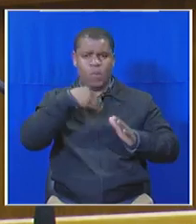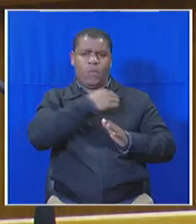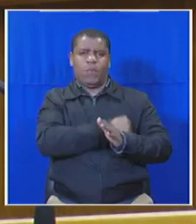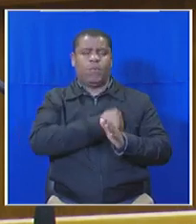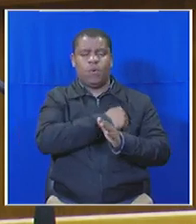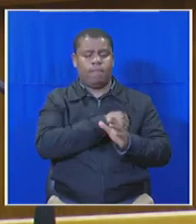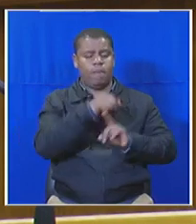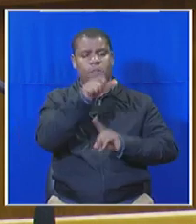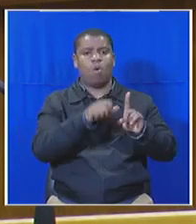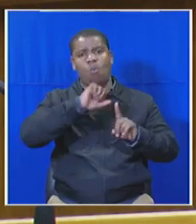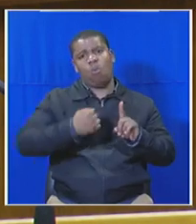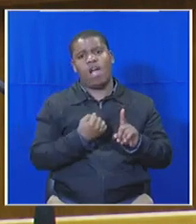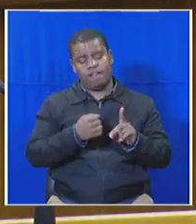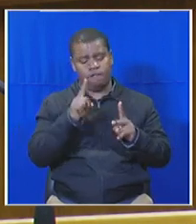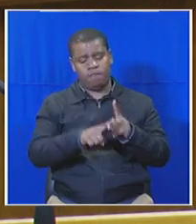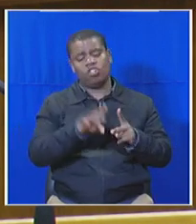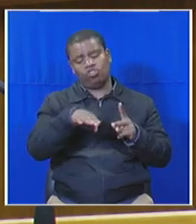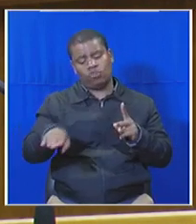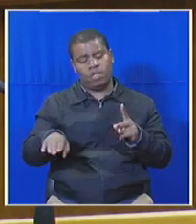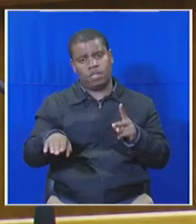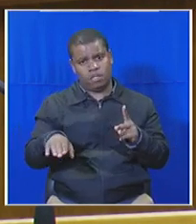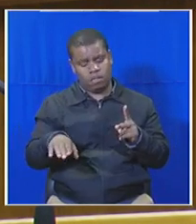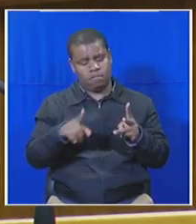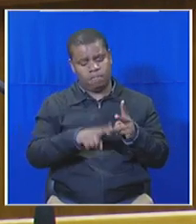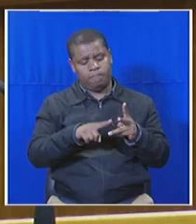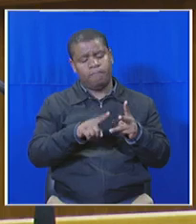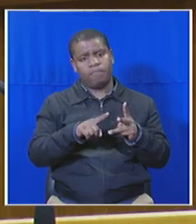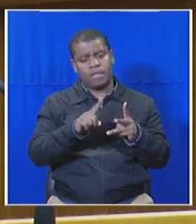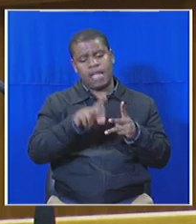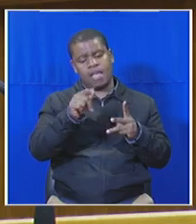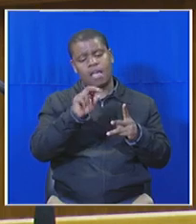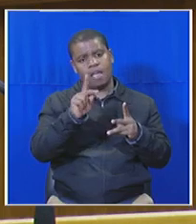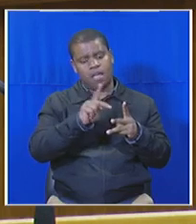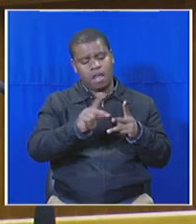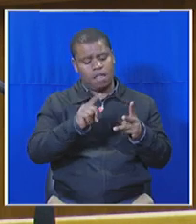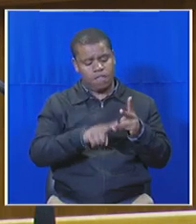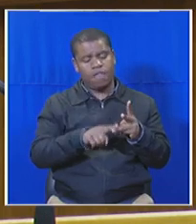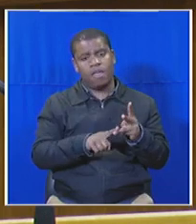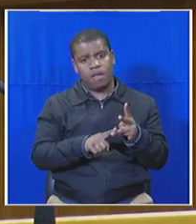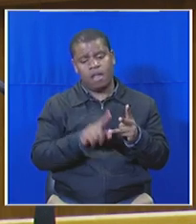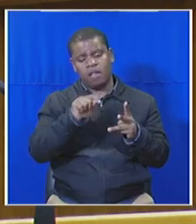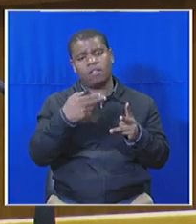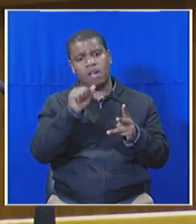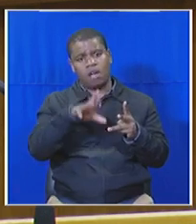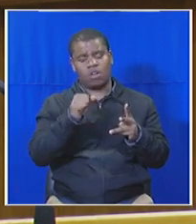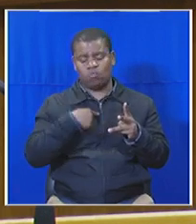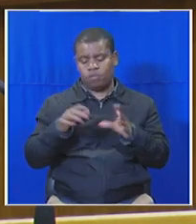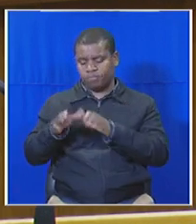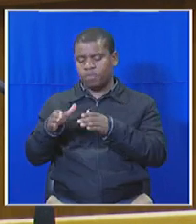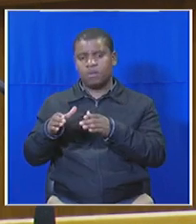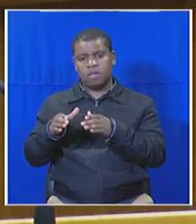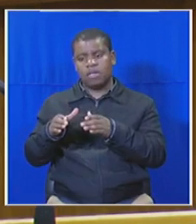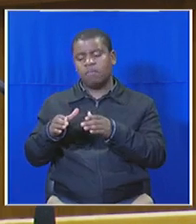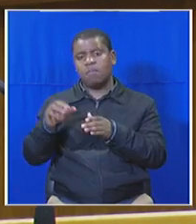wife, Nombulelelo, and children Kenneth Jr., Tari, and members of his family. To the Democratic Alliance, we extend our